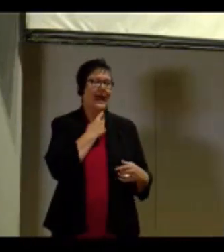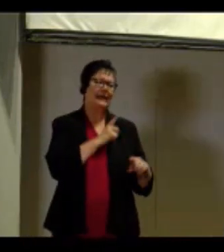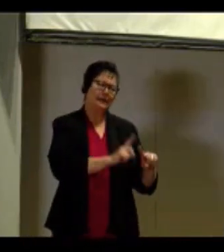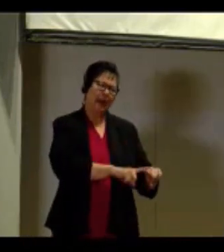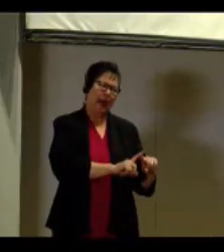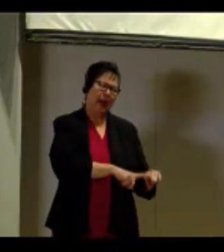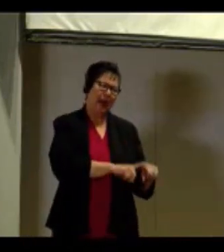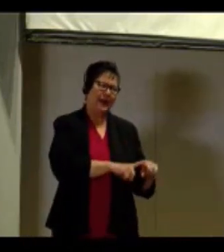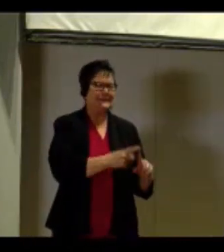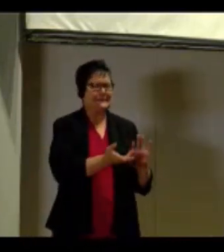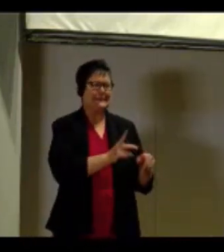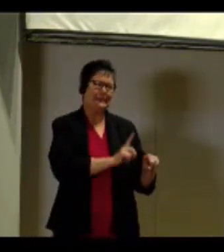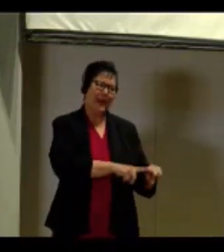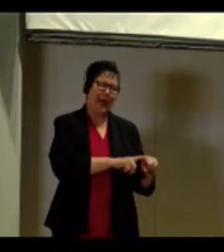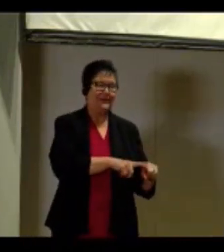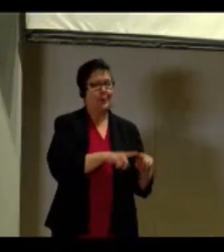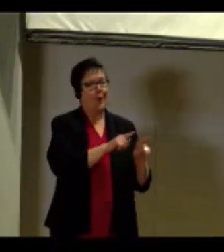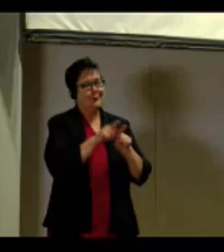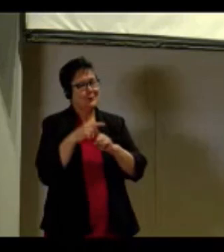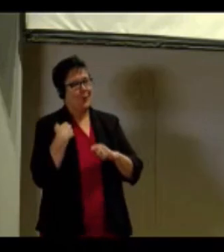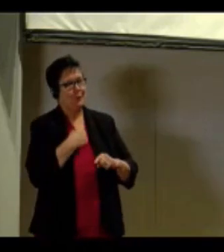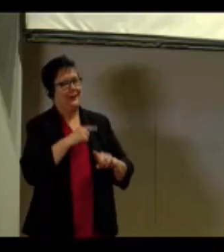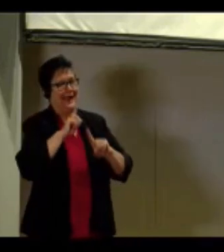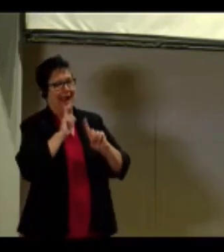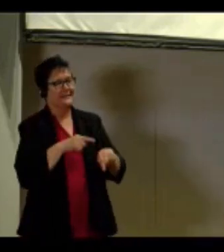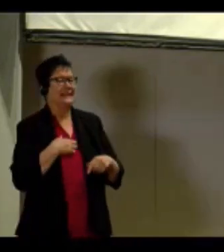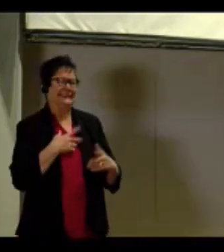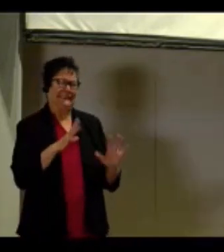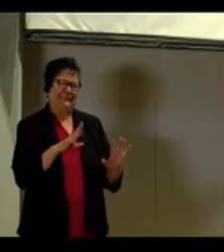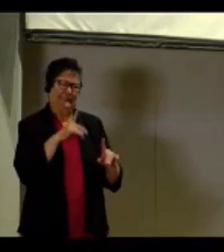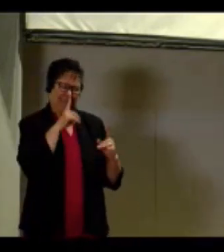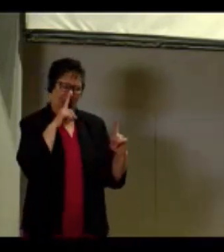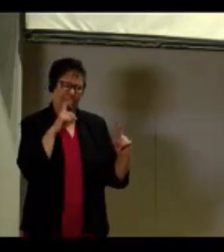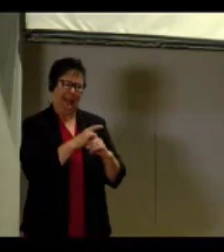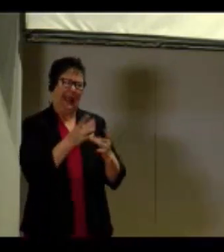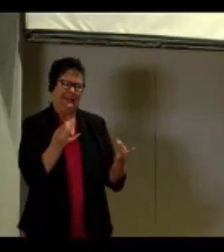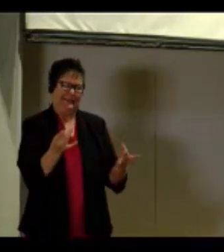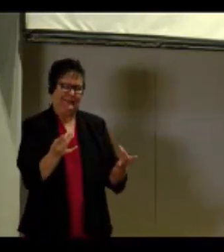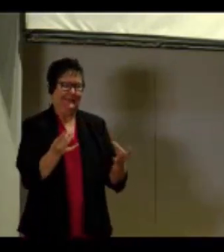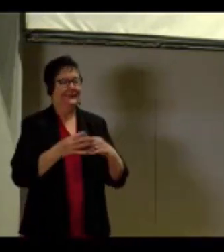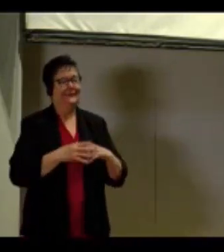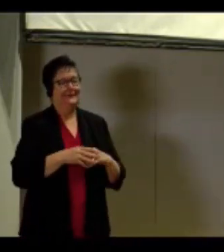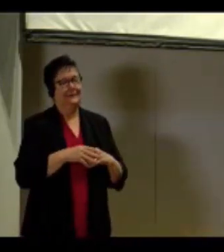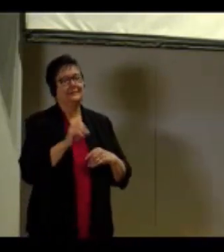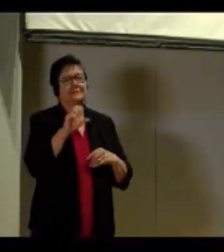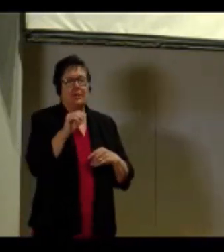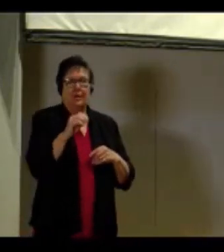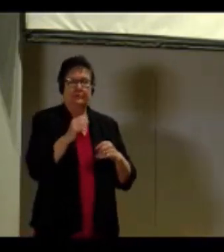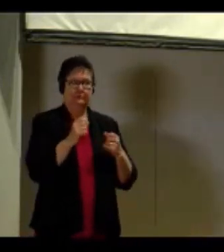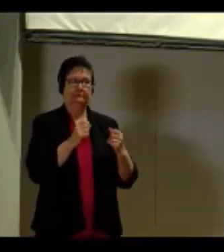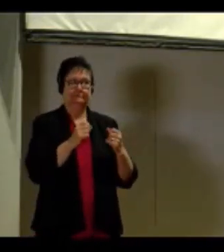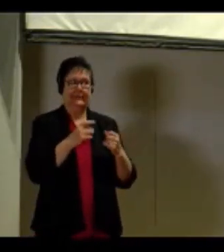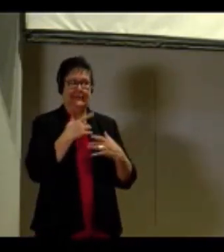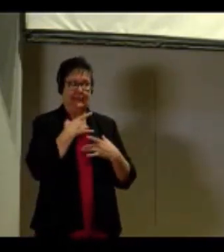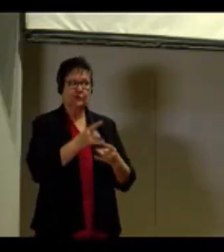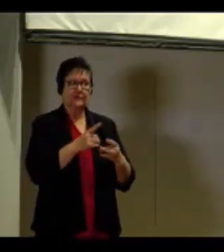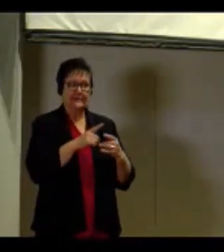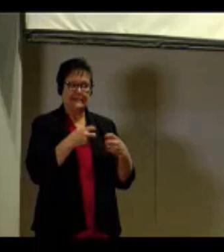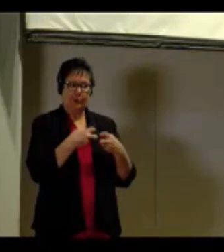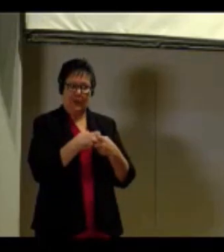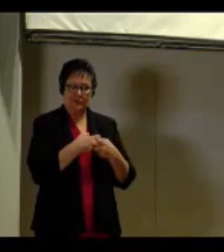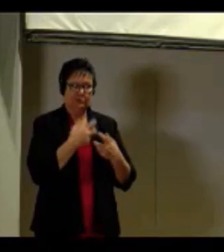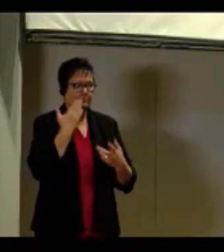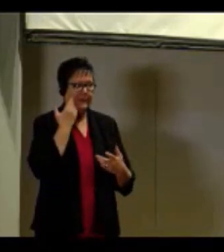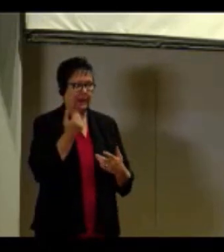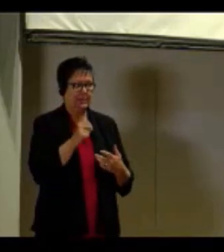complicated. And I think that it raises some very interesting questions because a